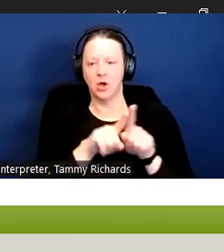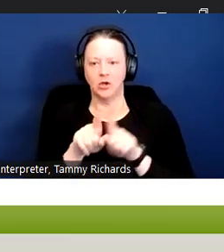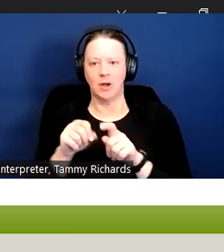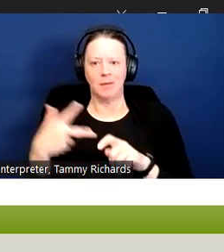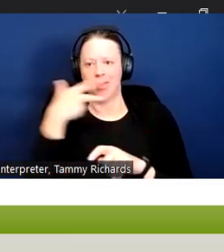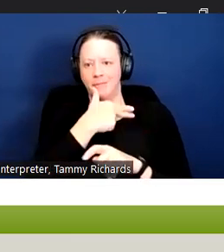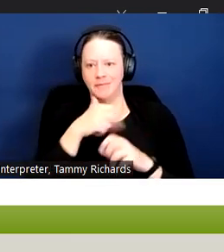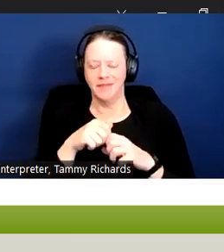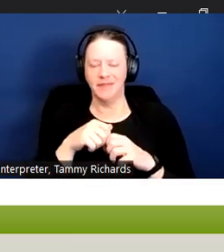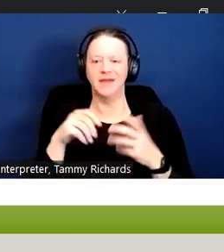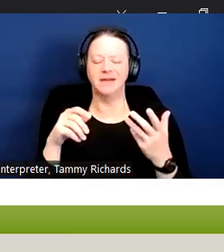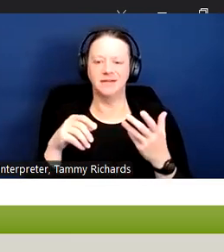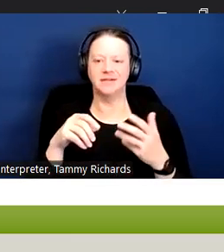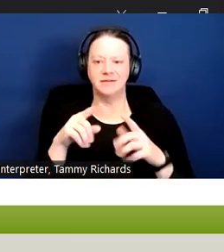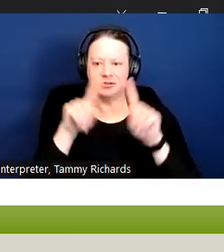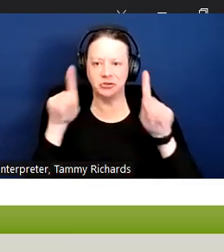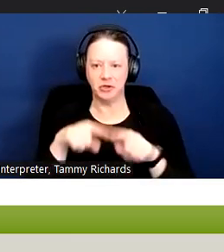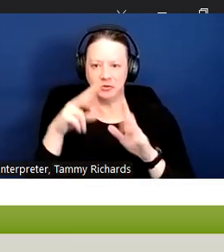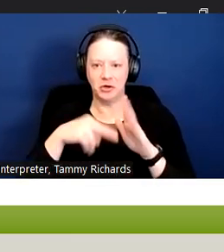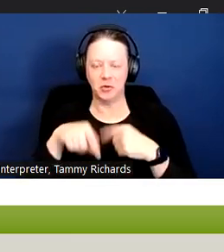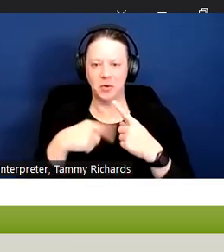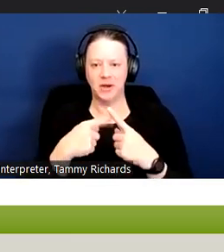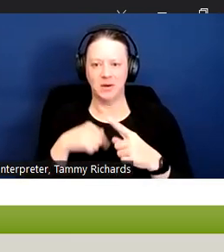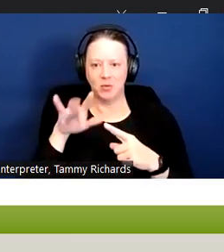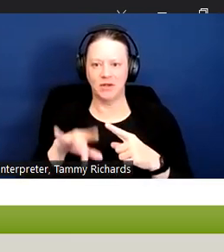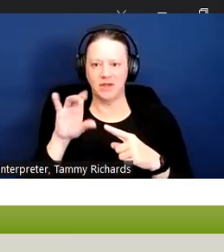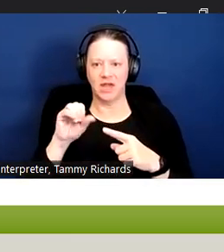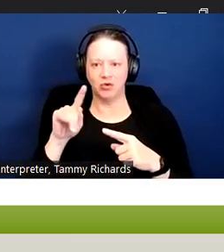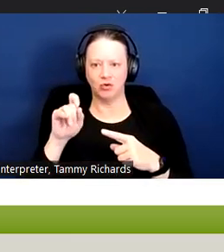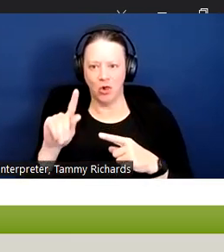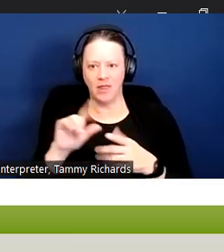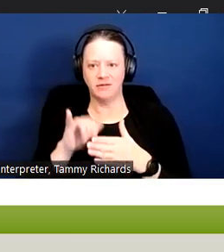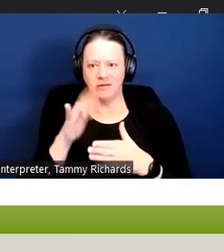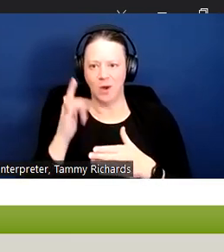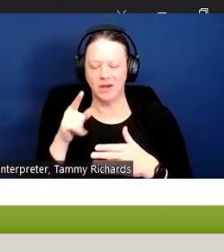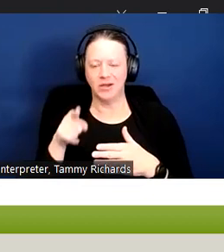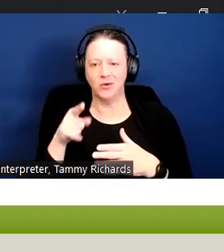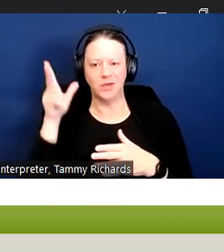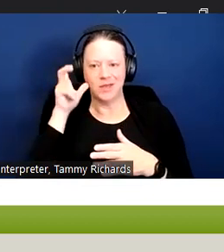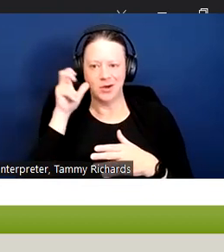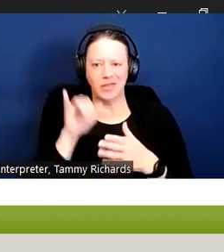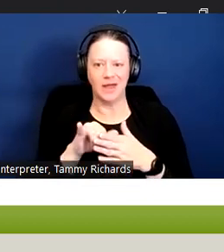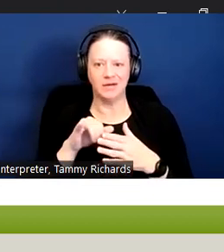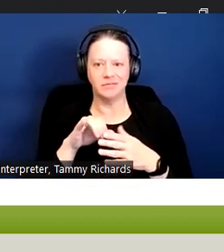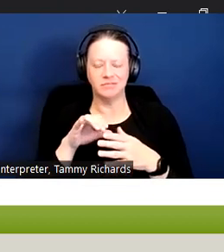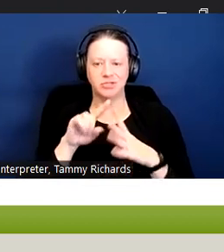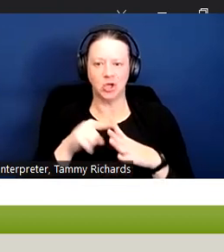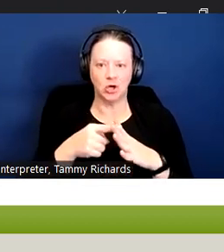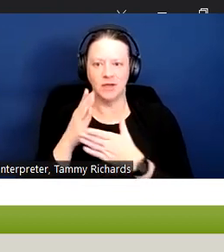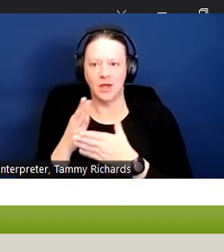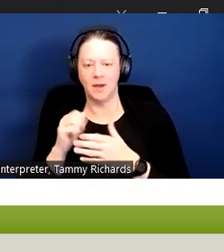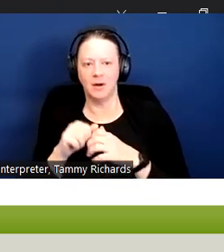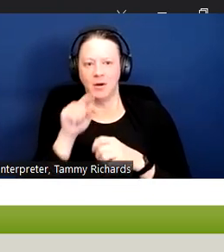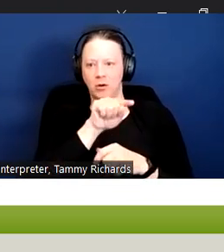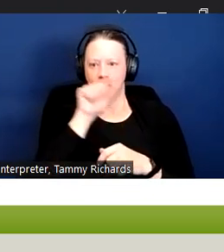screen reader when I press control. So that's why you kind of hear it going in and out. Now, let me try and move through headings again.